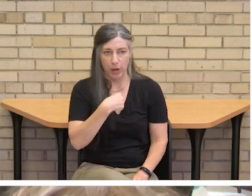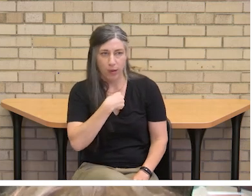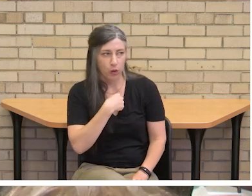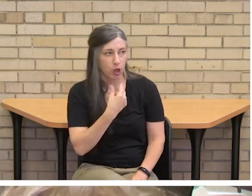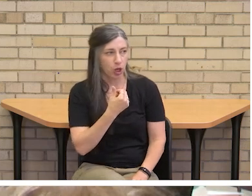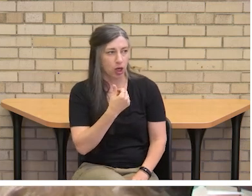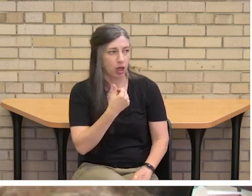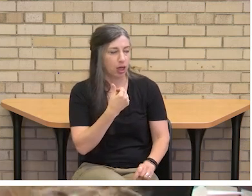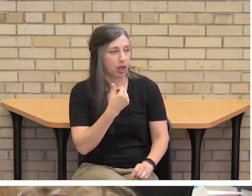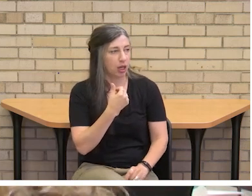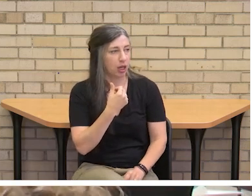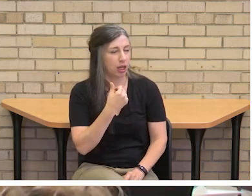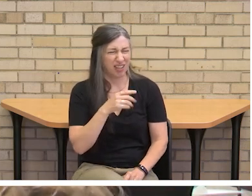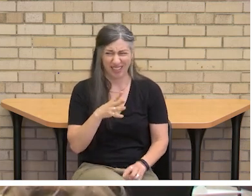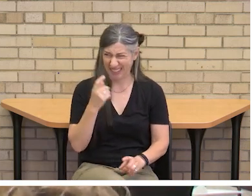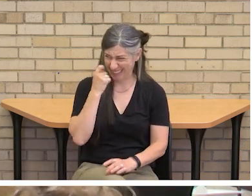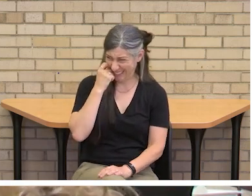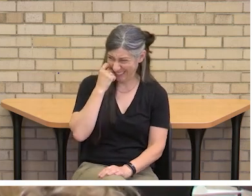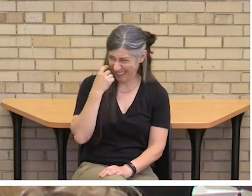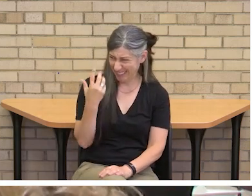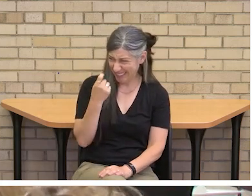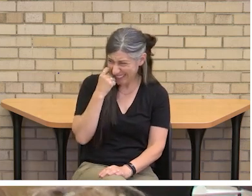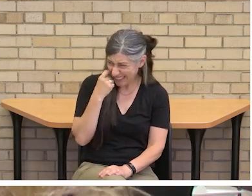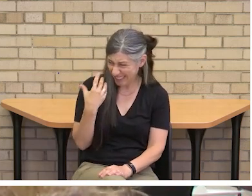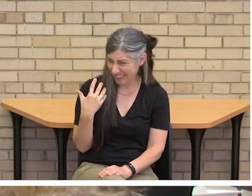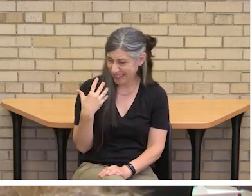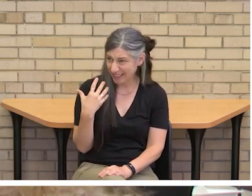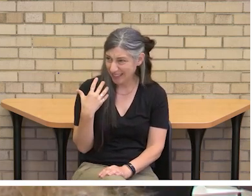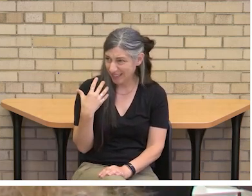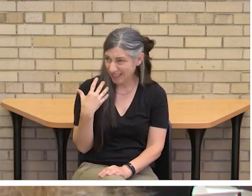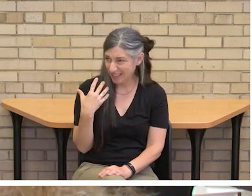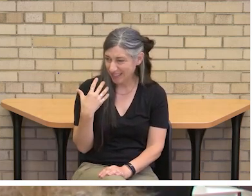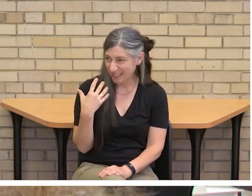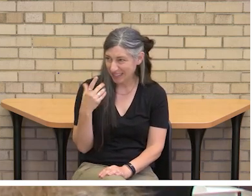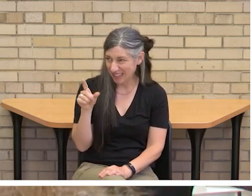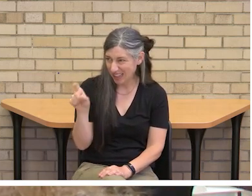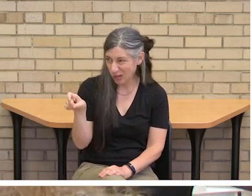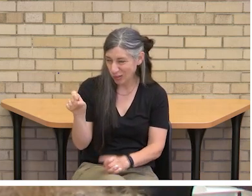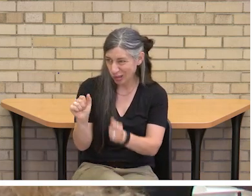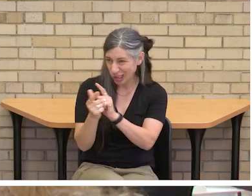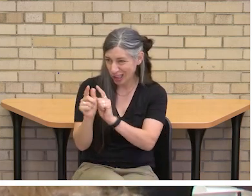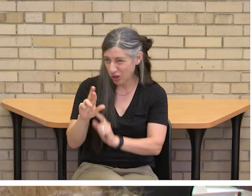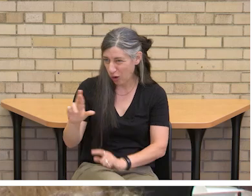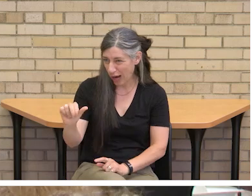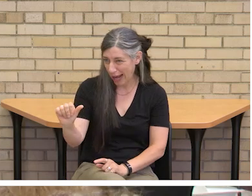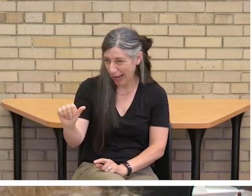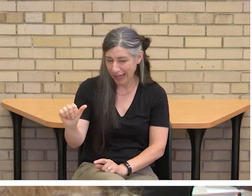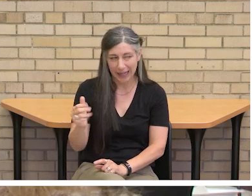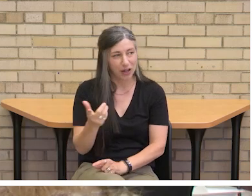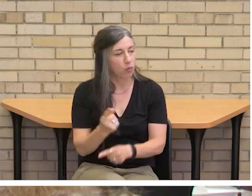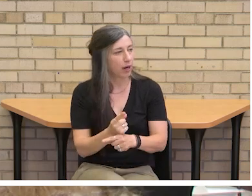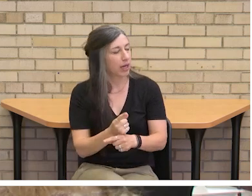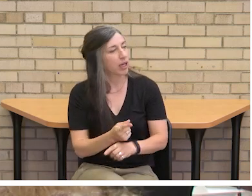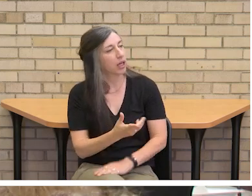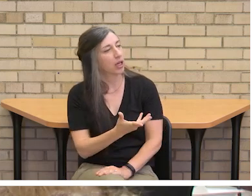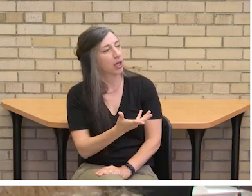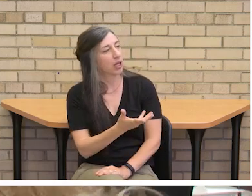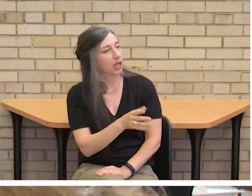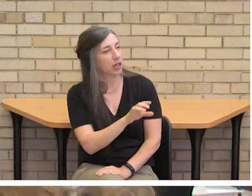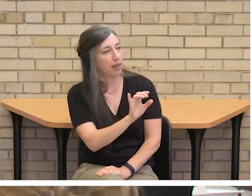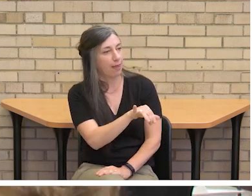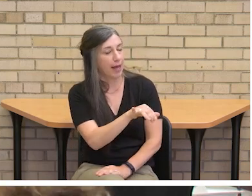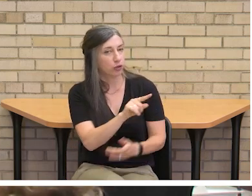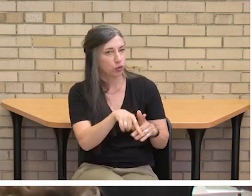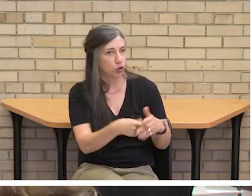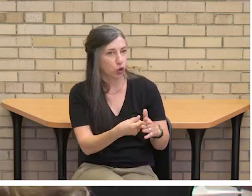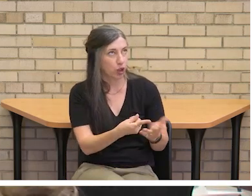how to. It was more recent than that, though. We had to redo the RA. Yeah, I think the conversations